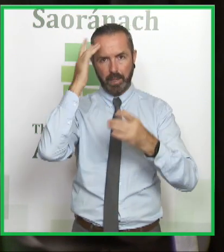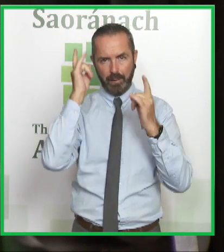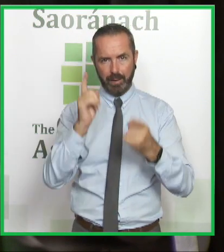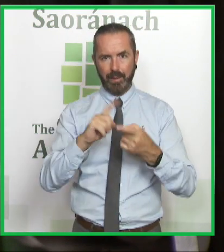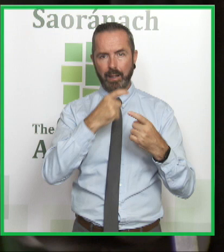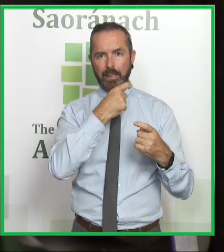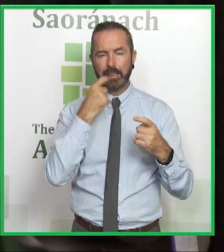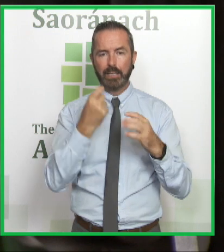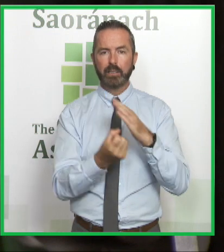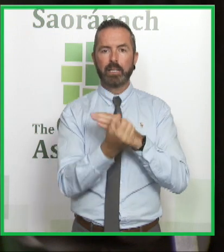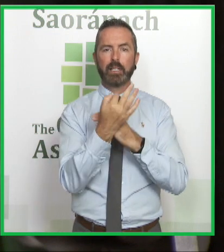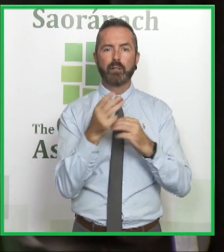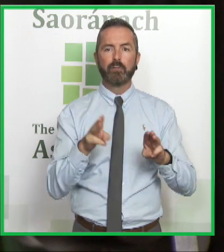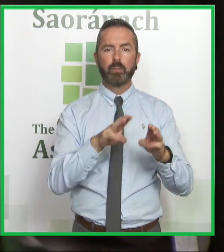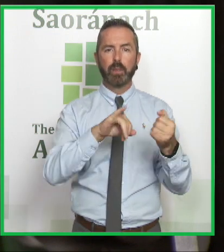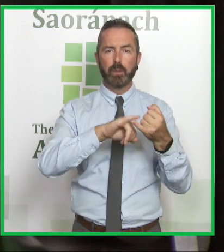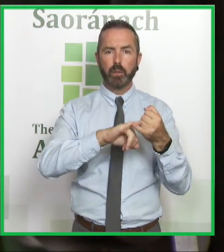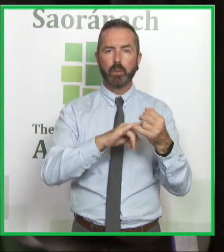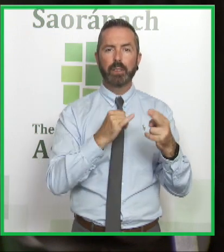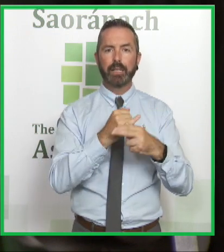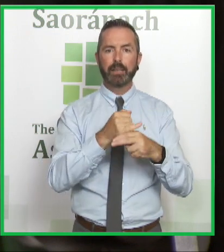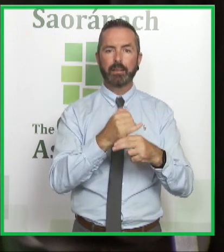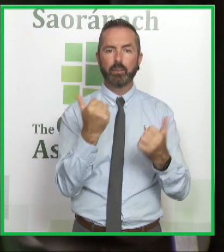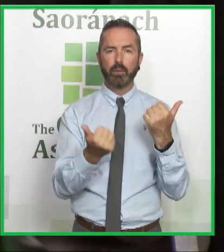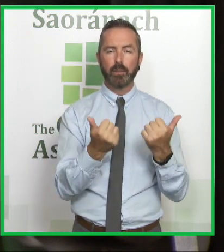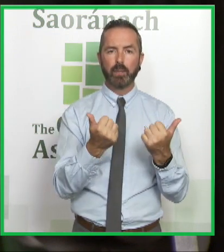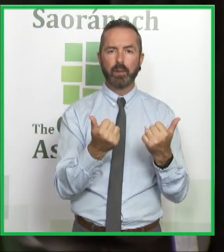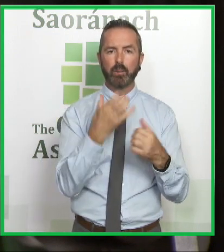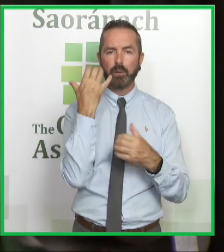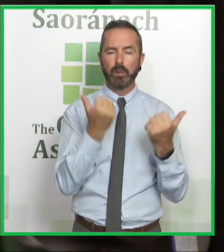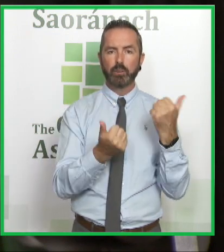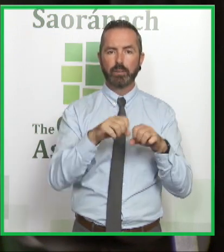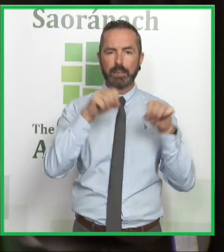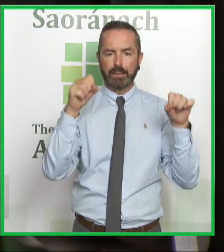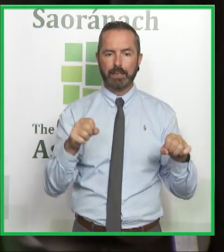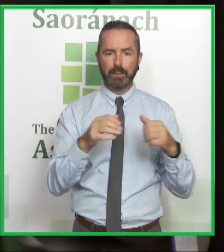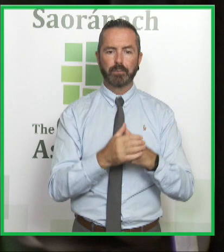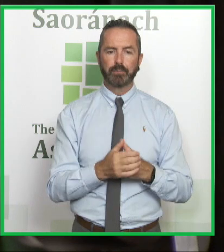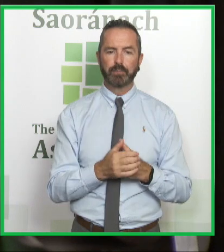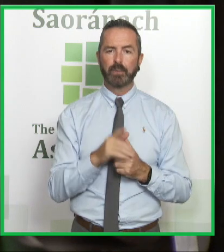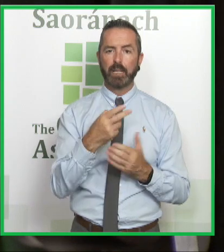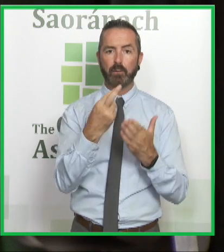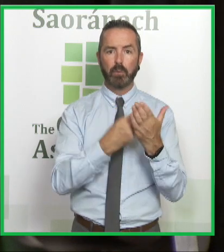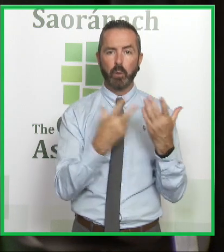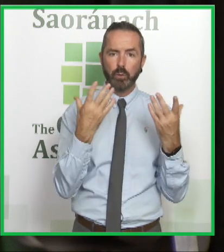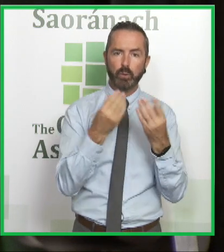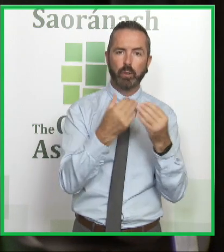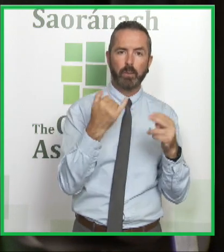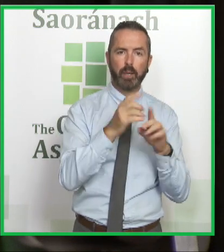issues of those coming in contact with the criminal justice system. That report, prepared jointly by the Department of Justice and the Department of